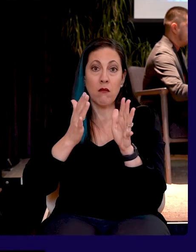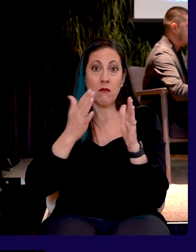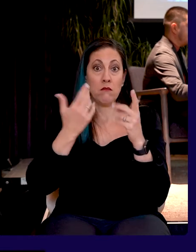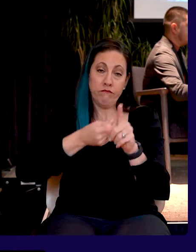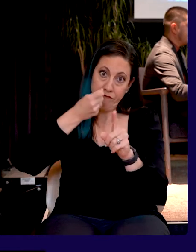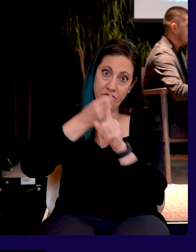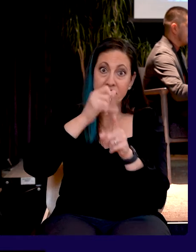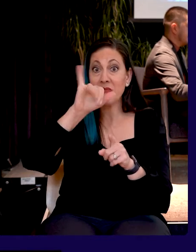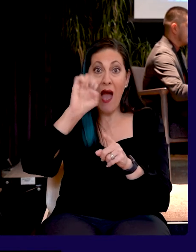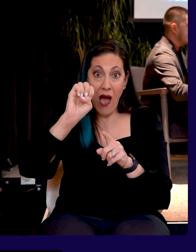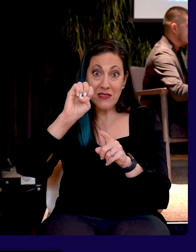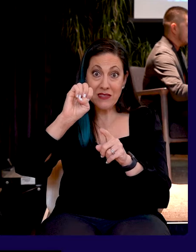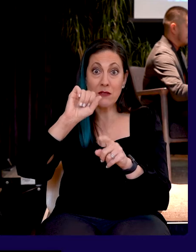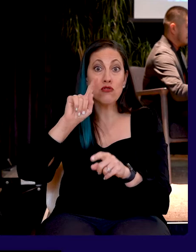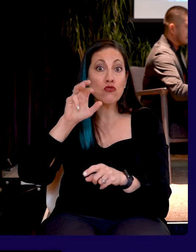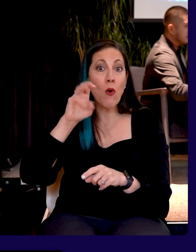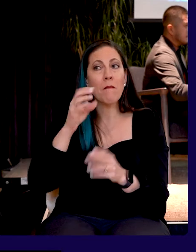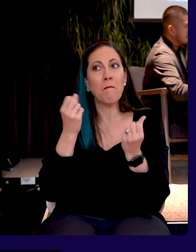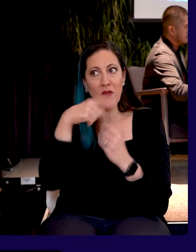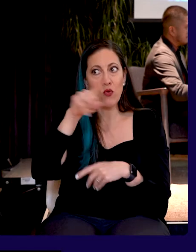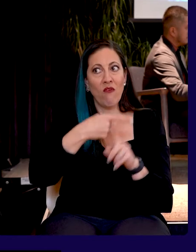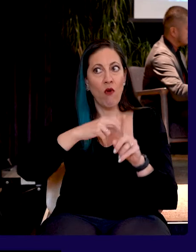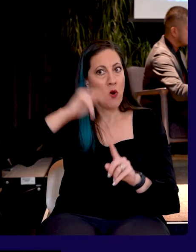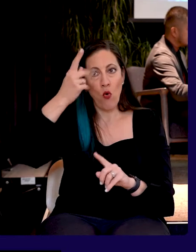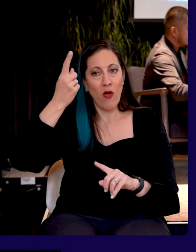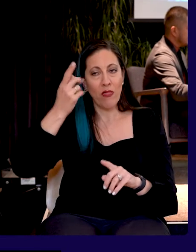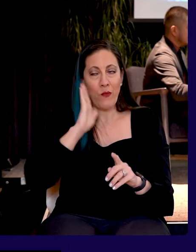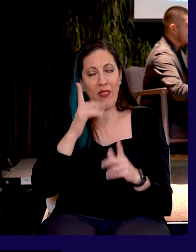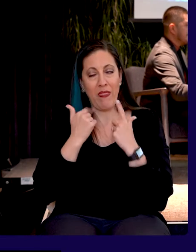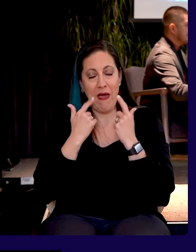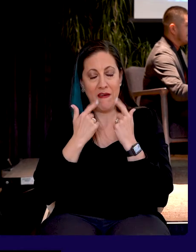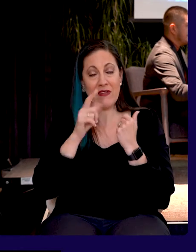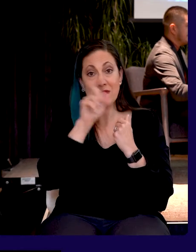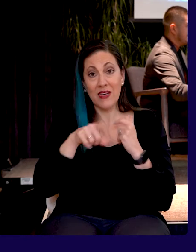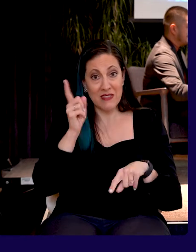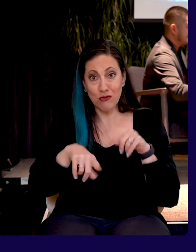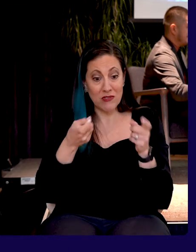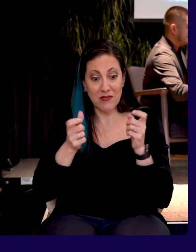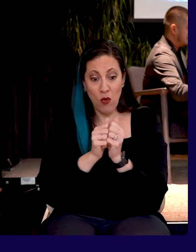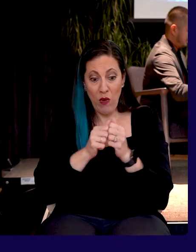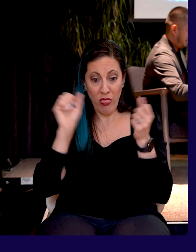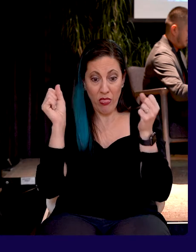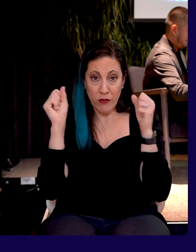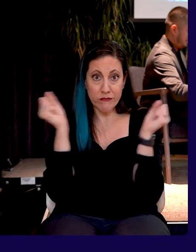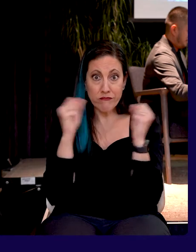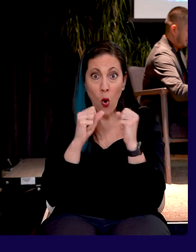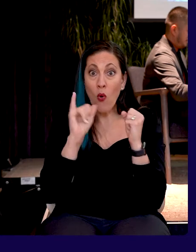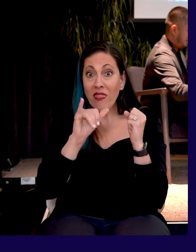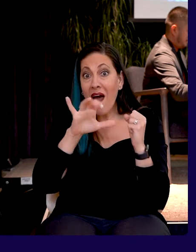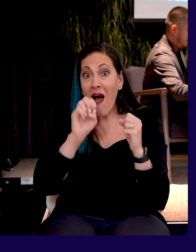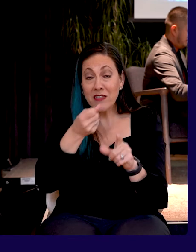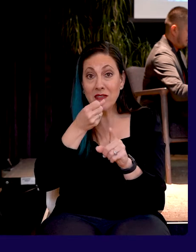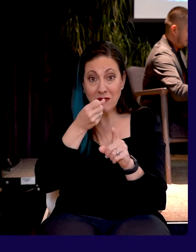from the north would laugh at us because Texas could not handle cold weather for a bit. But that ice storm really impacted